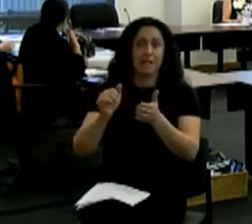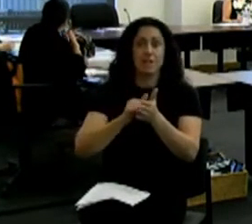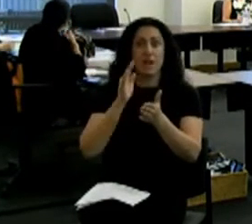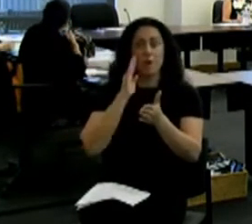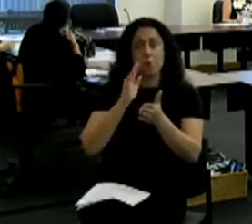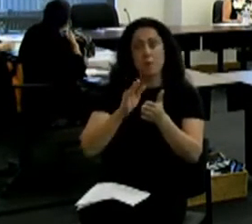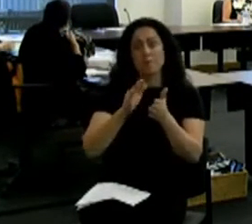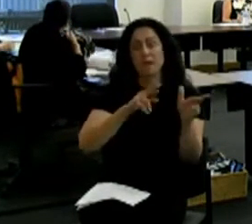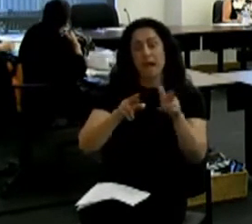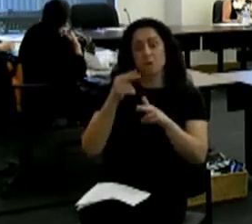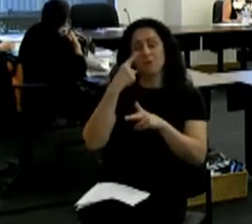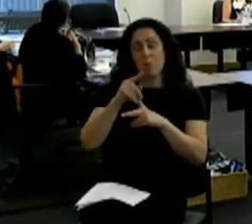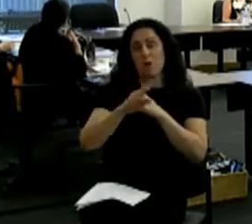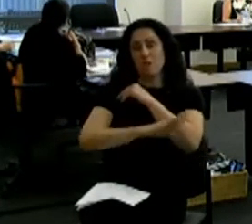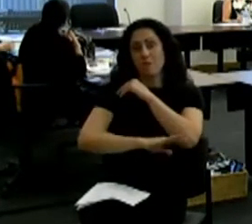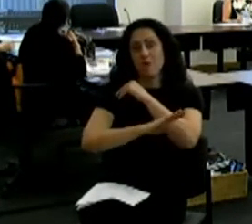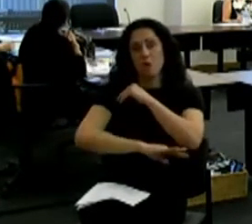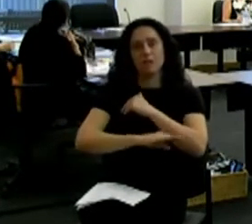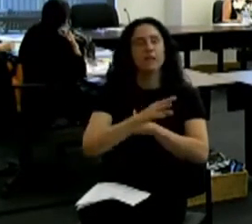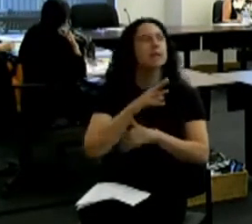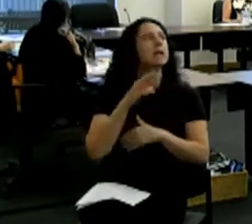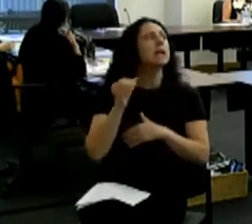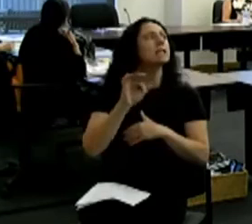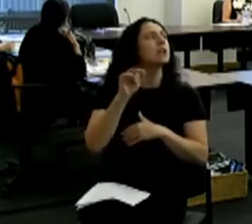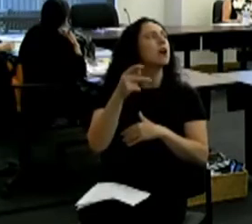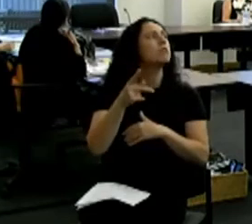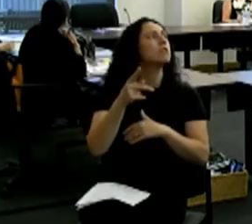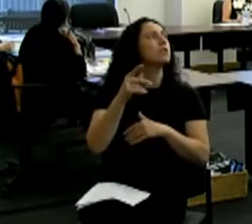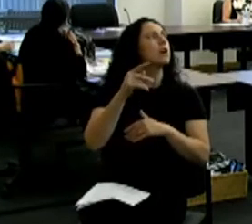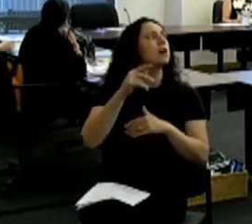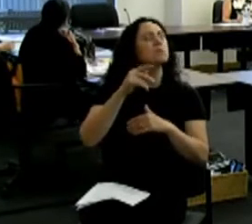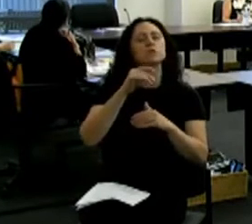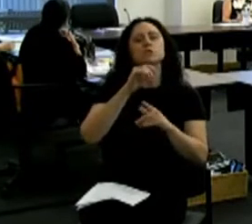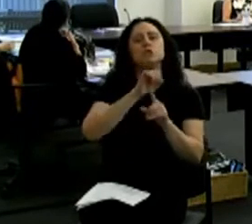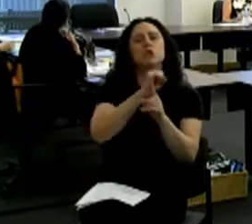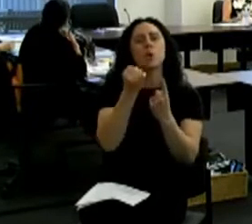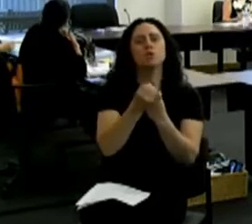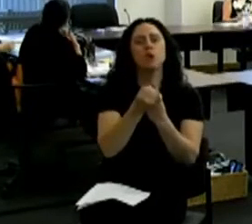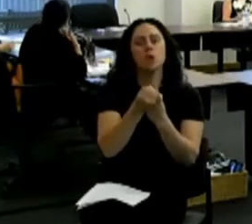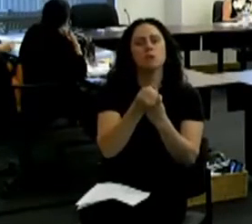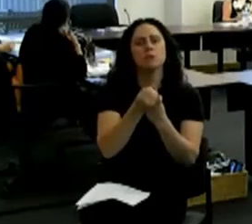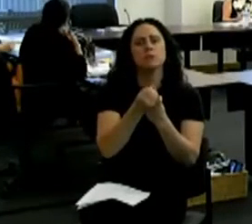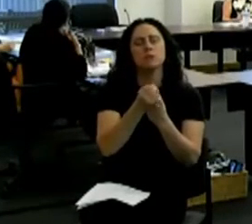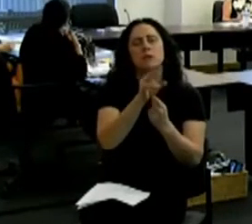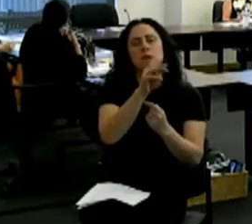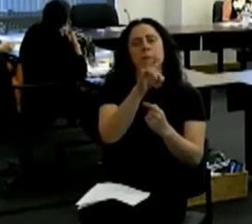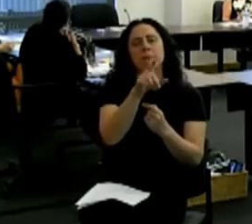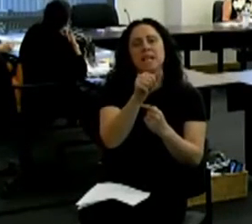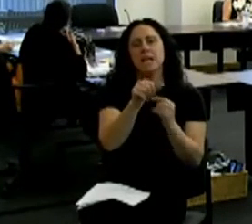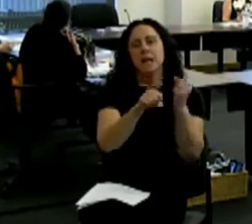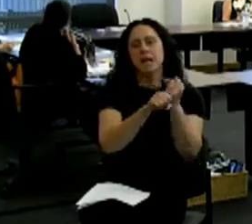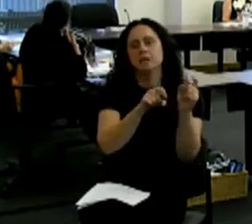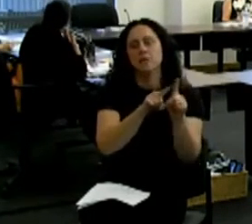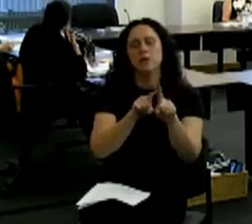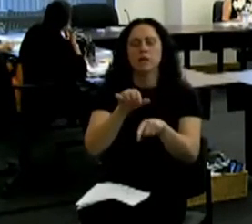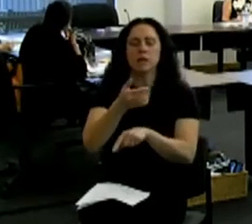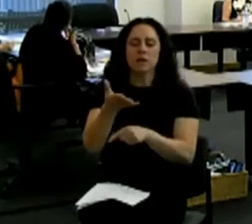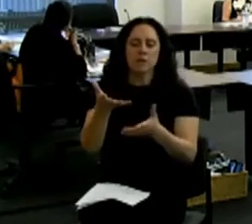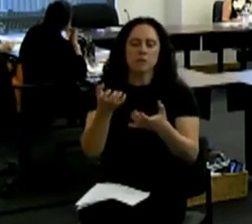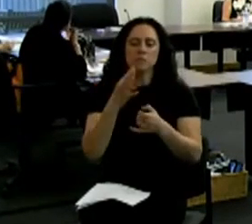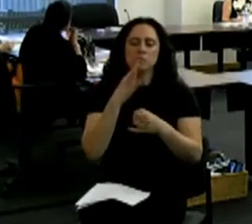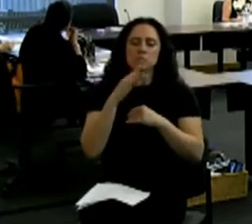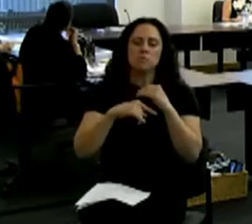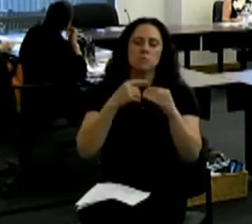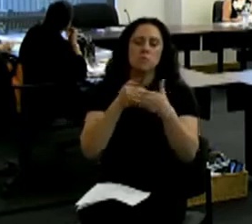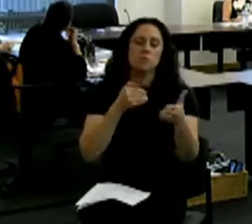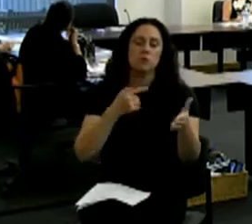out for the fall. And a couple of social media ads as well. The other thing I want to talk